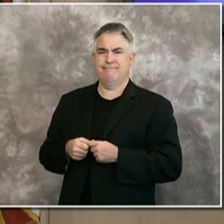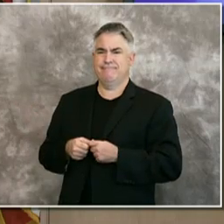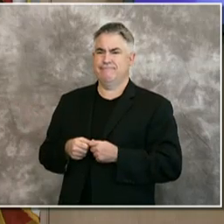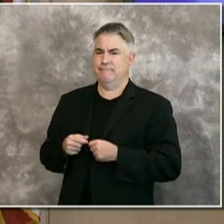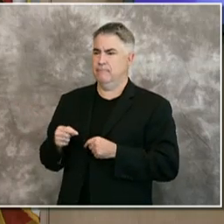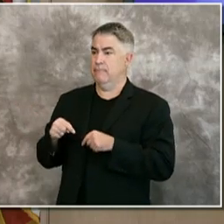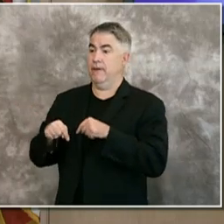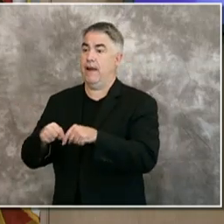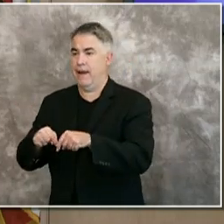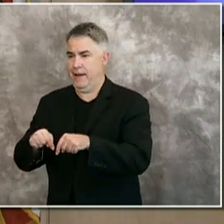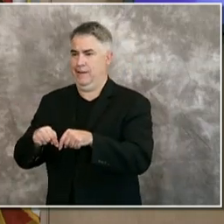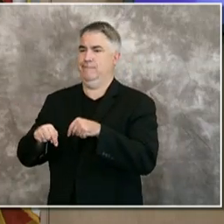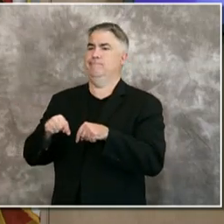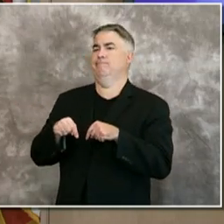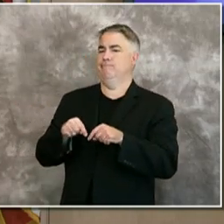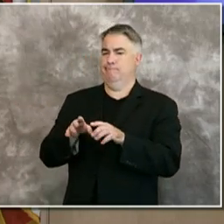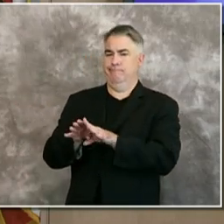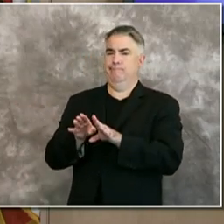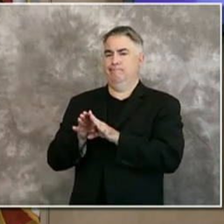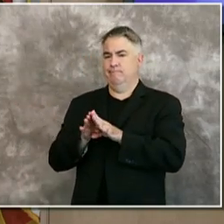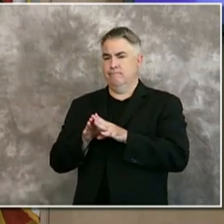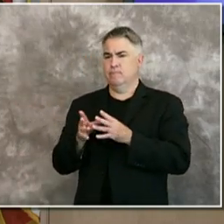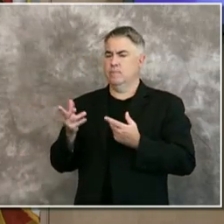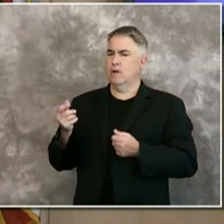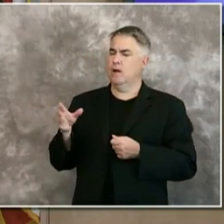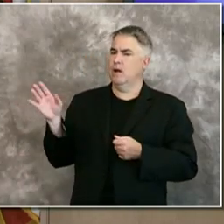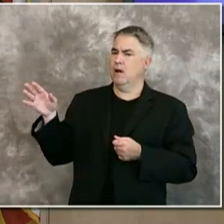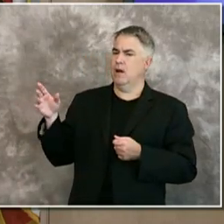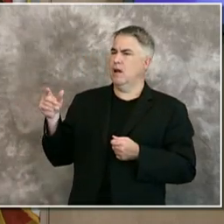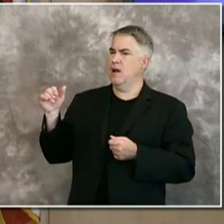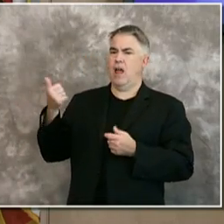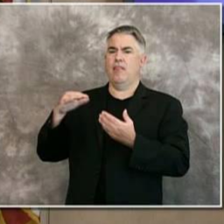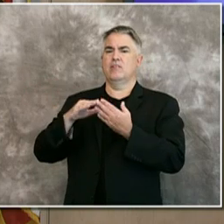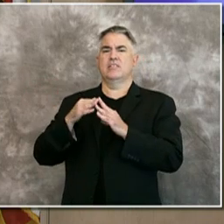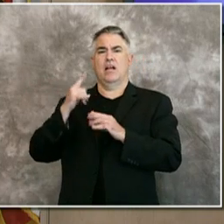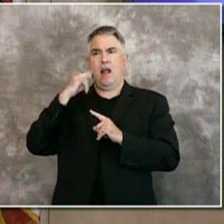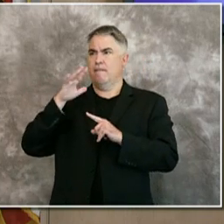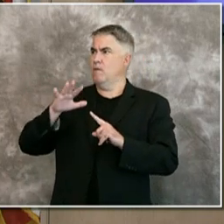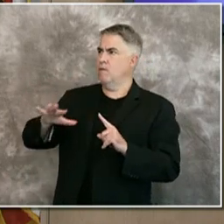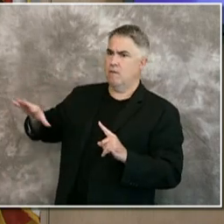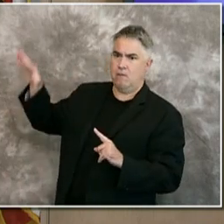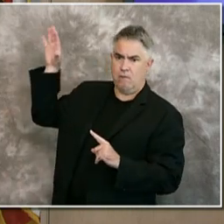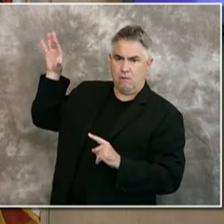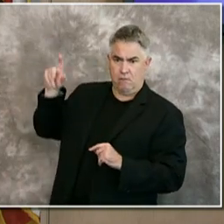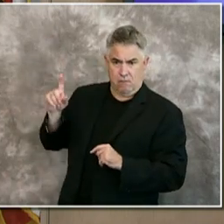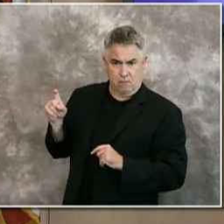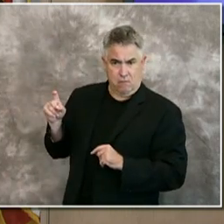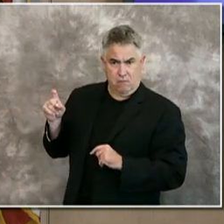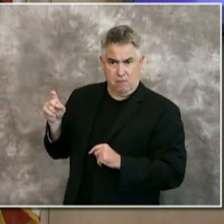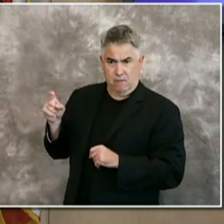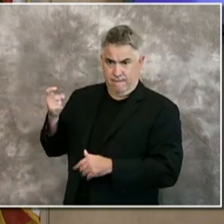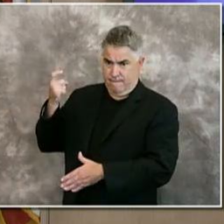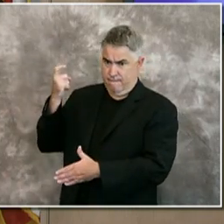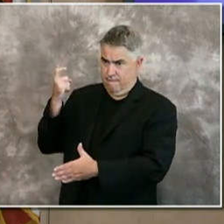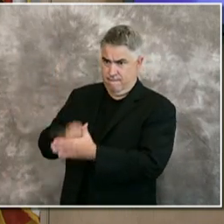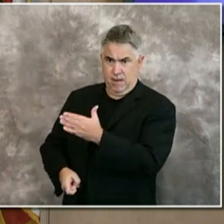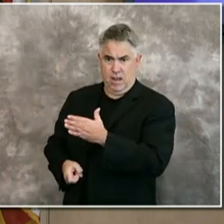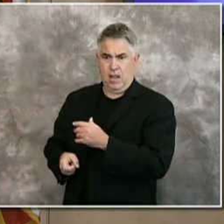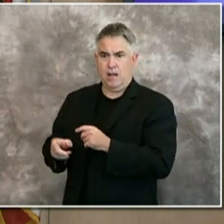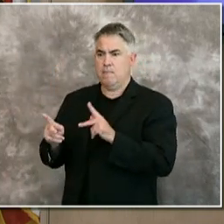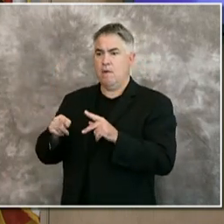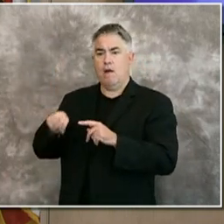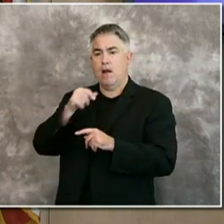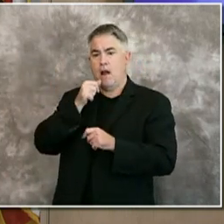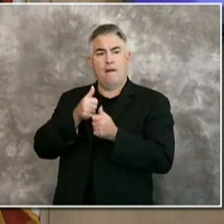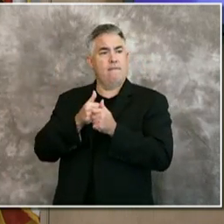other areas in California, some cities are actually imposing fines for people that don't comply with a